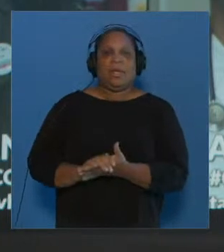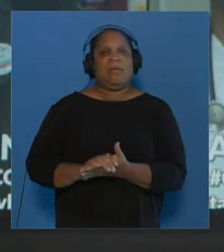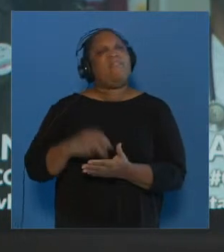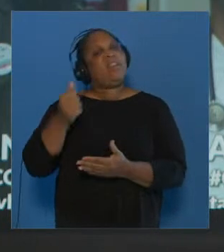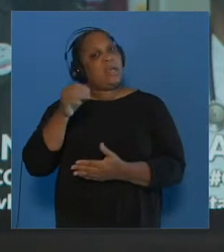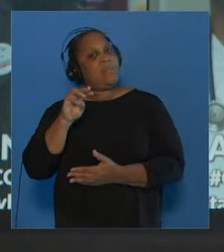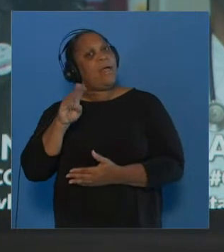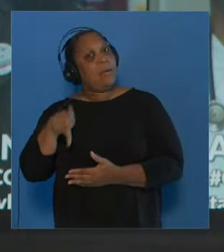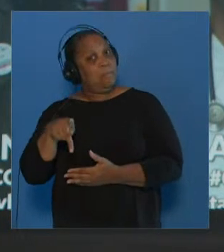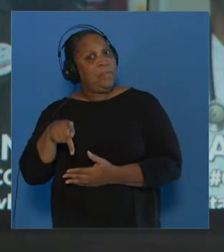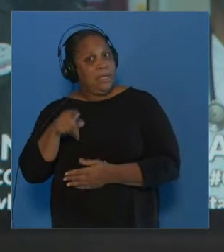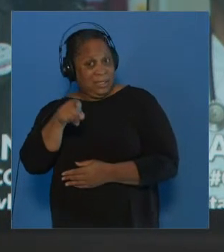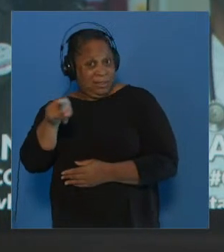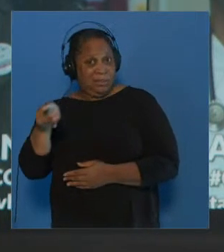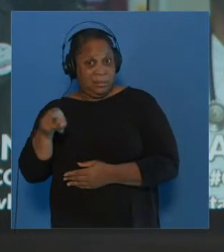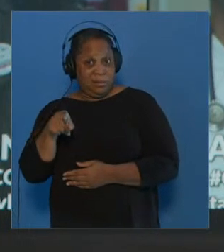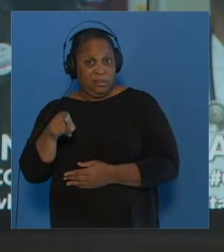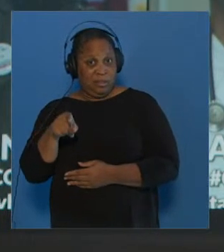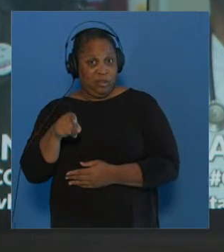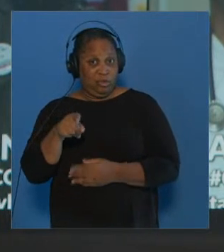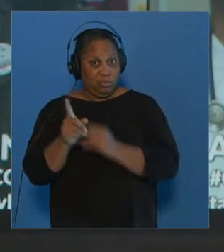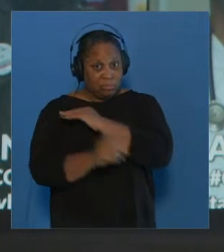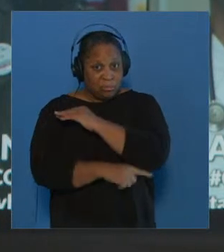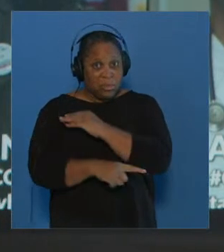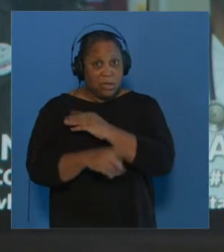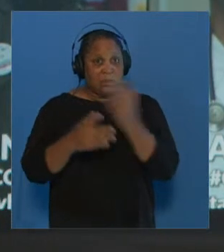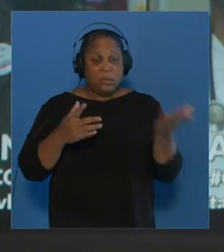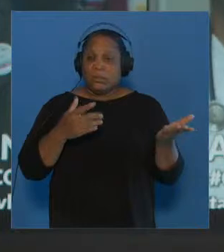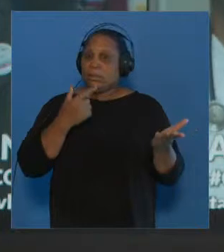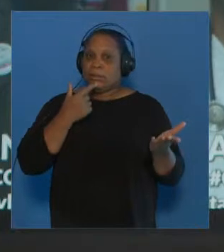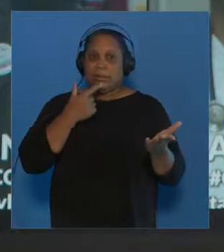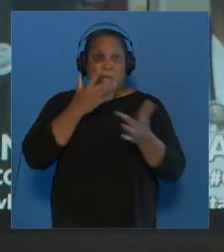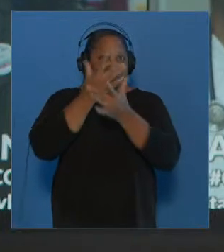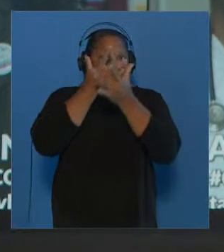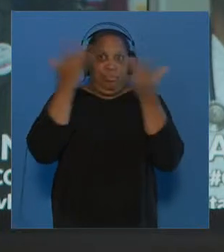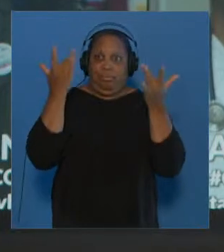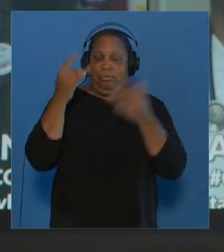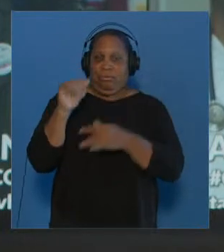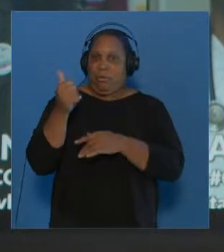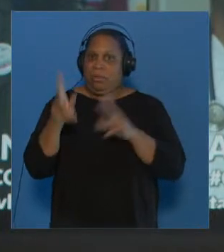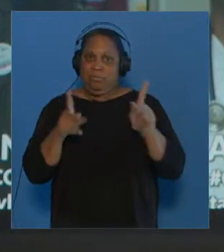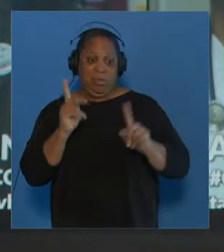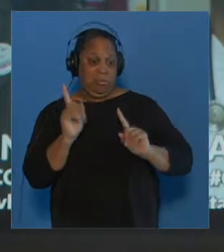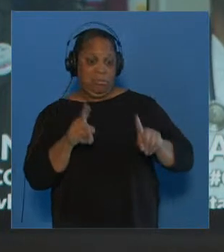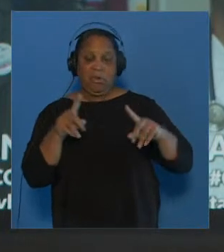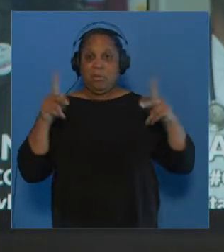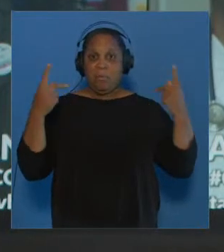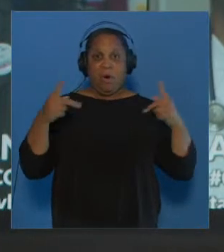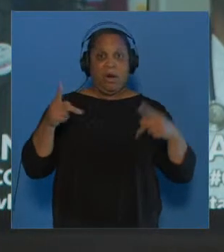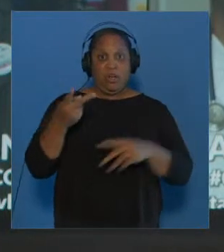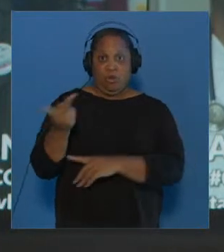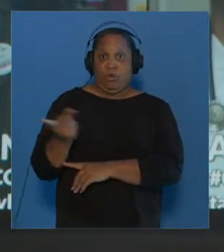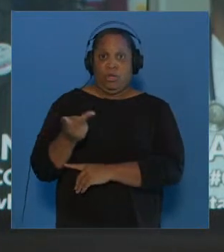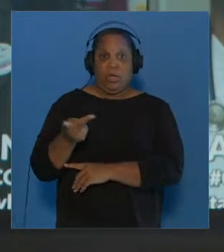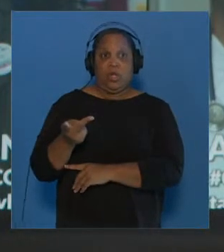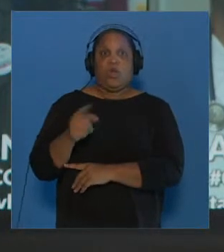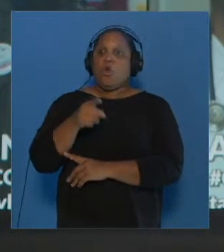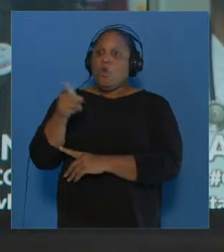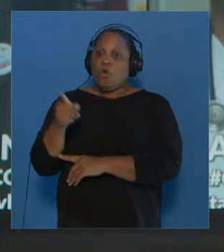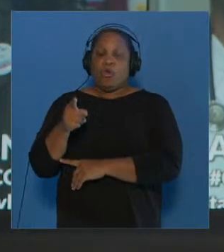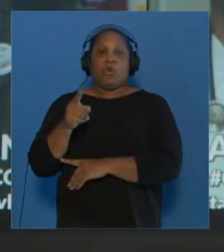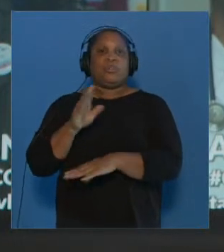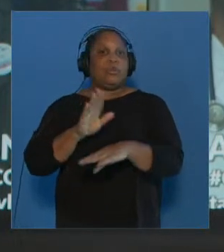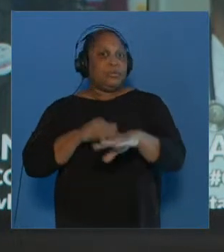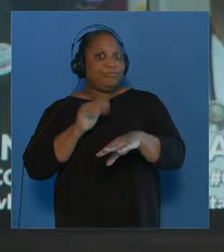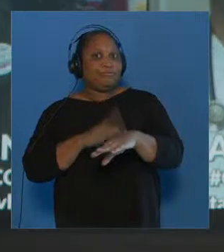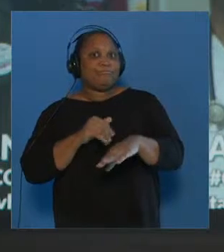MPs who did you castigate them as well? I have no idea of anyone who else who attended the party except for the two For ministers. those with the petition calling